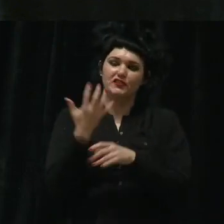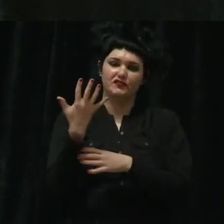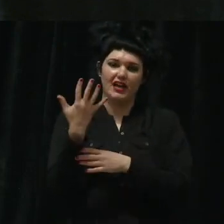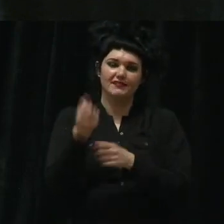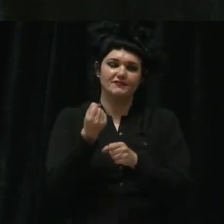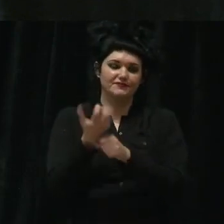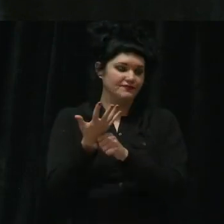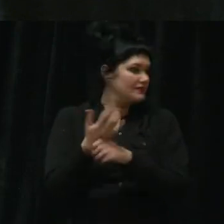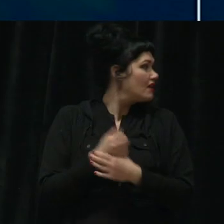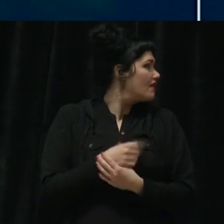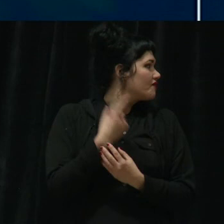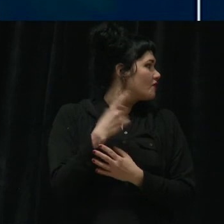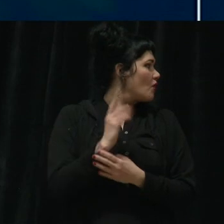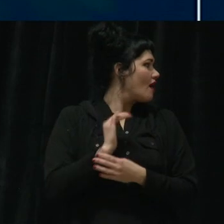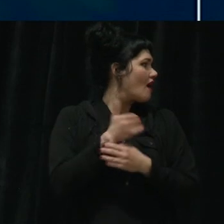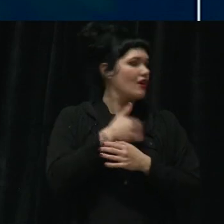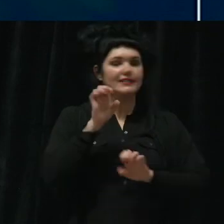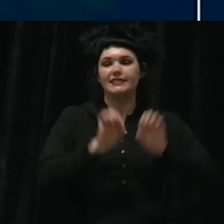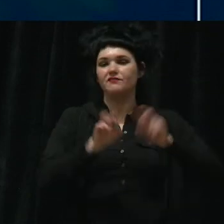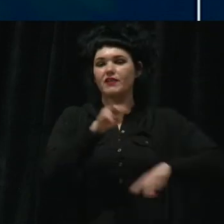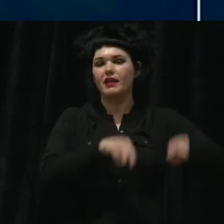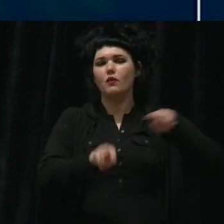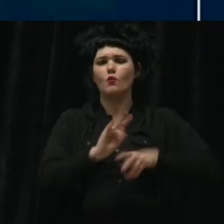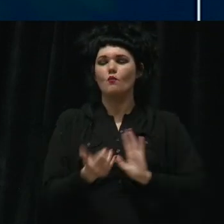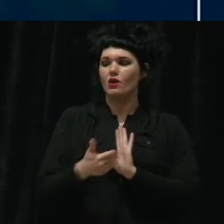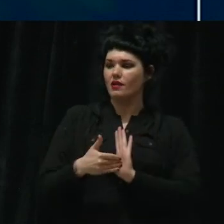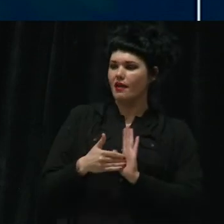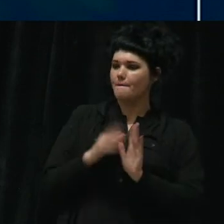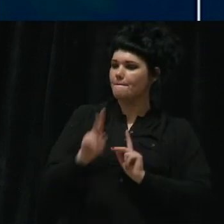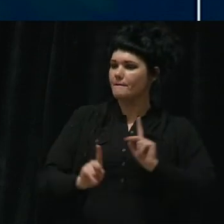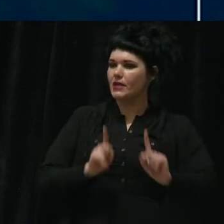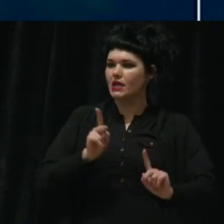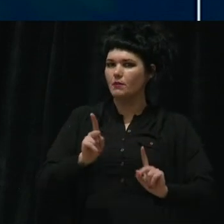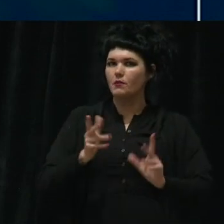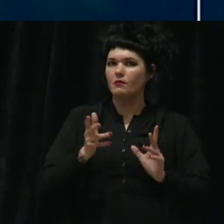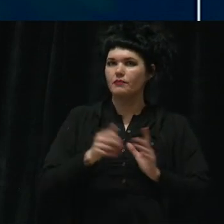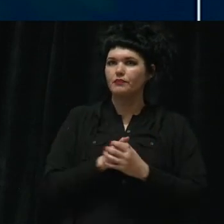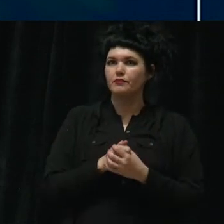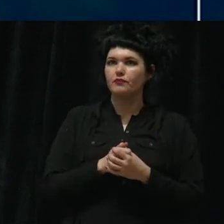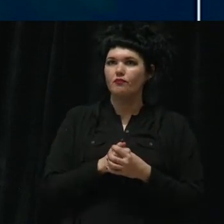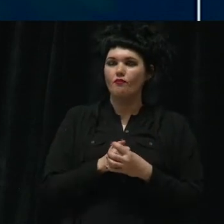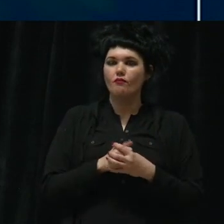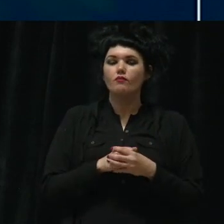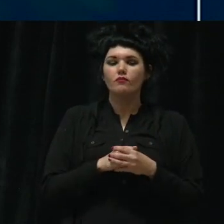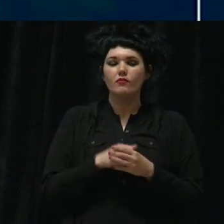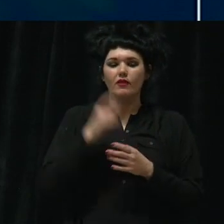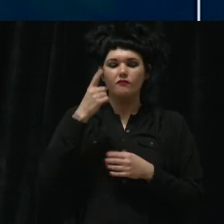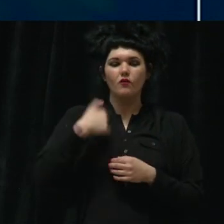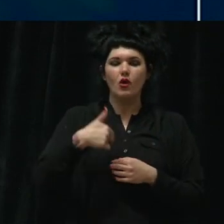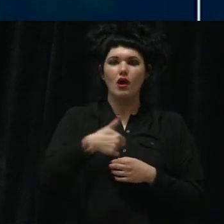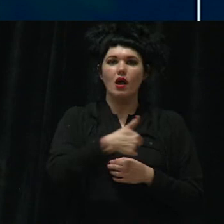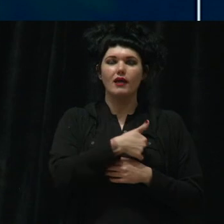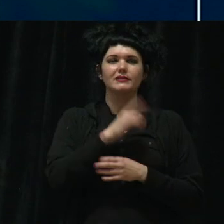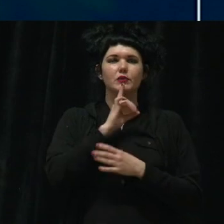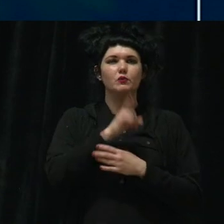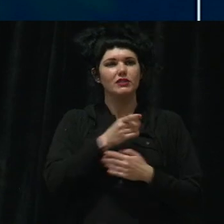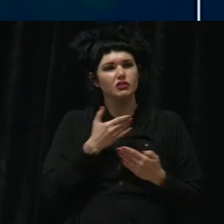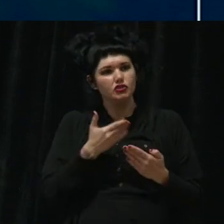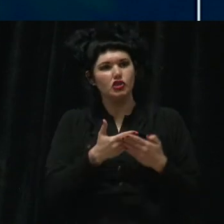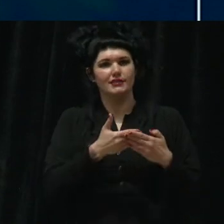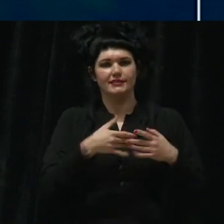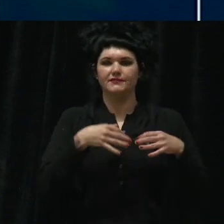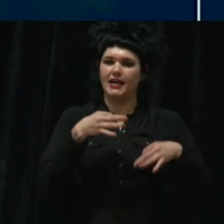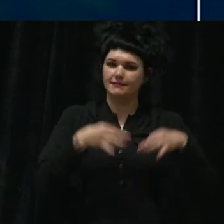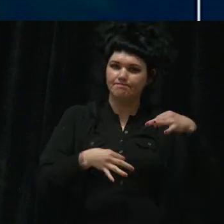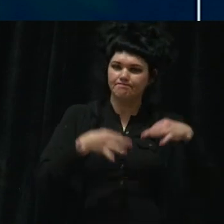evaluation. And again, people, in order for us to justify